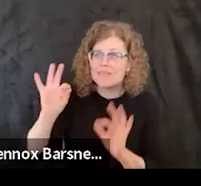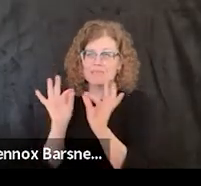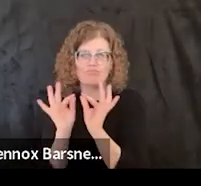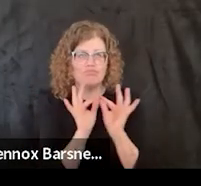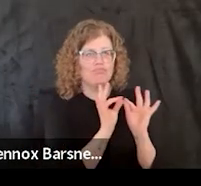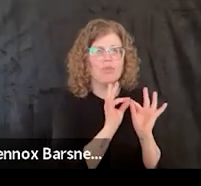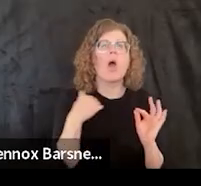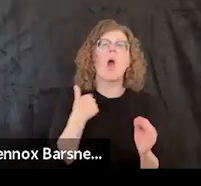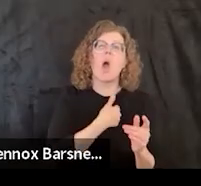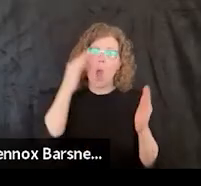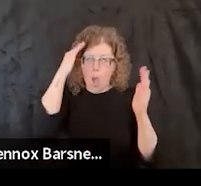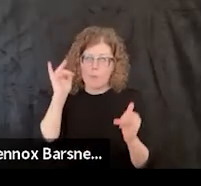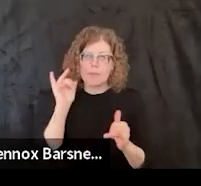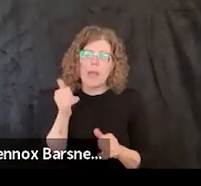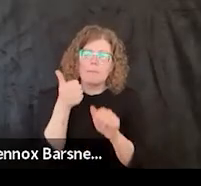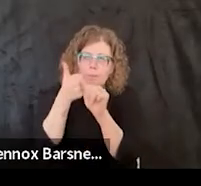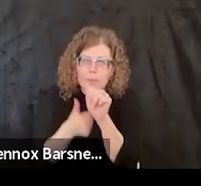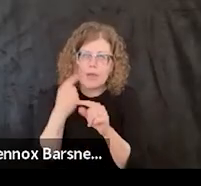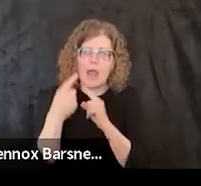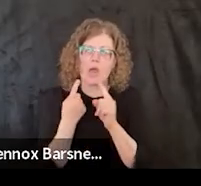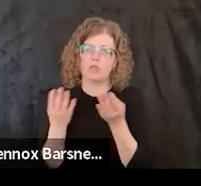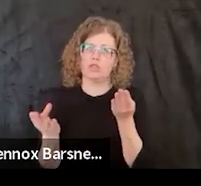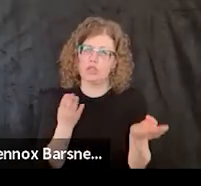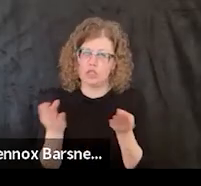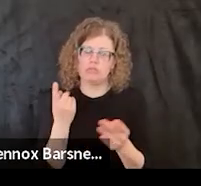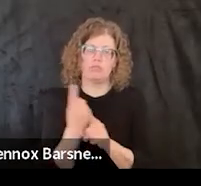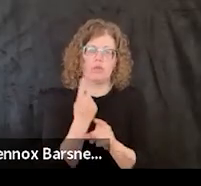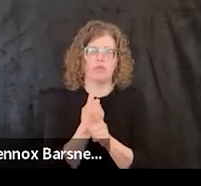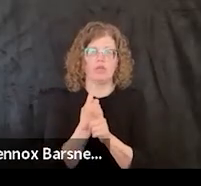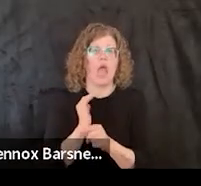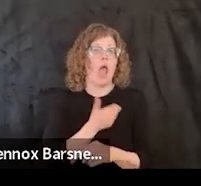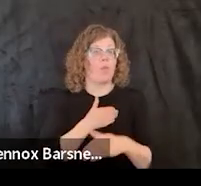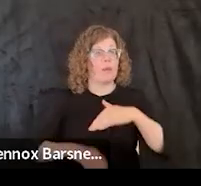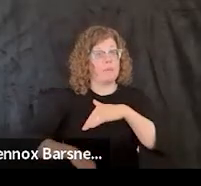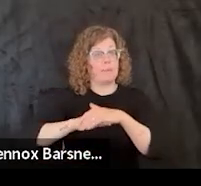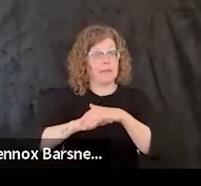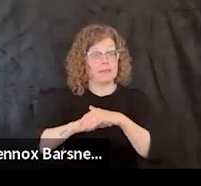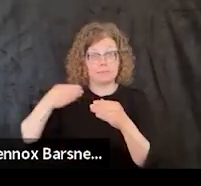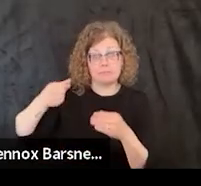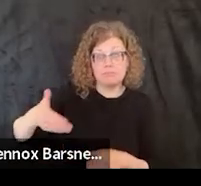equitable. The maximum we can provide is $600.